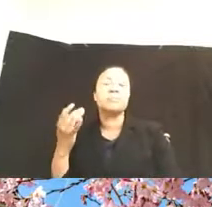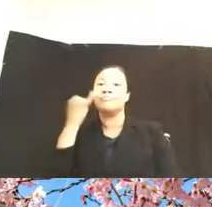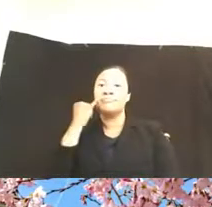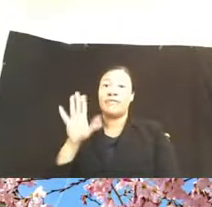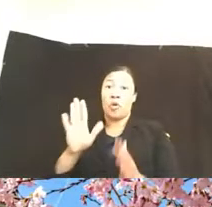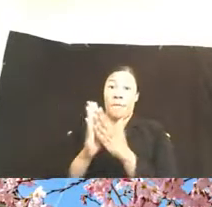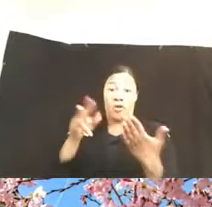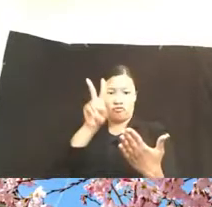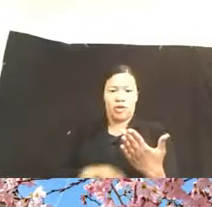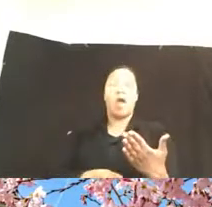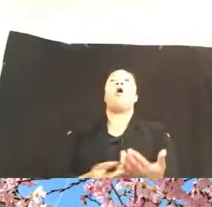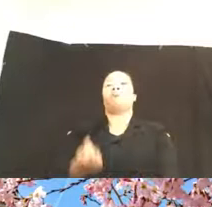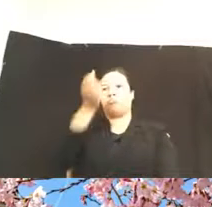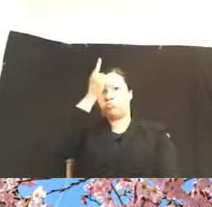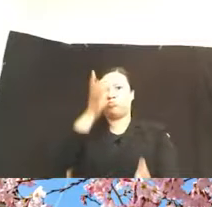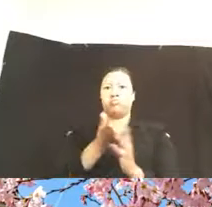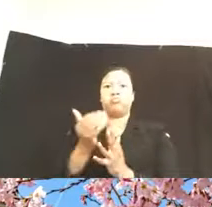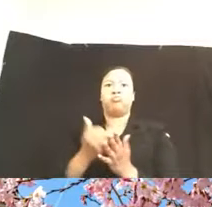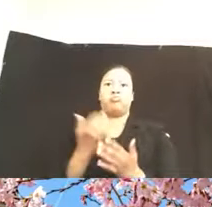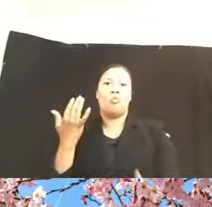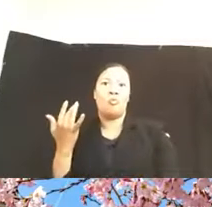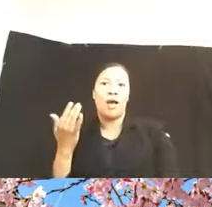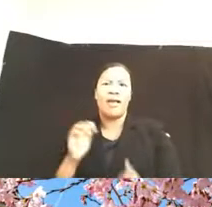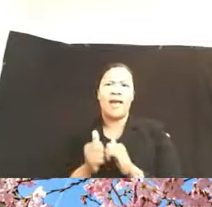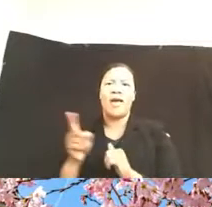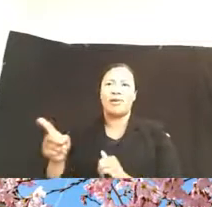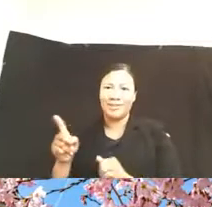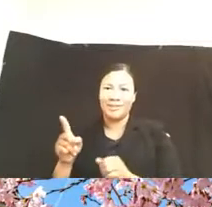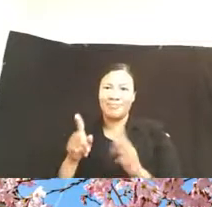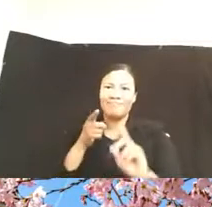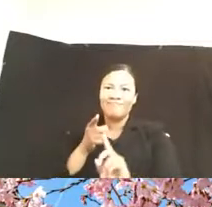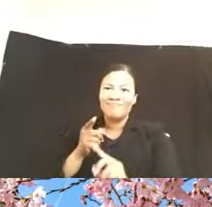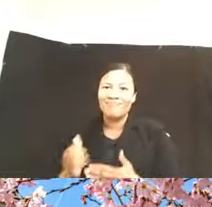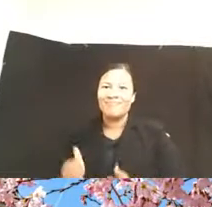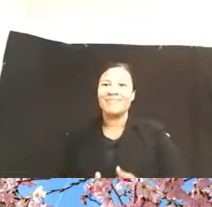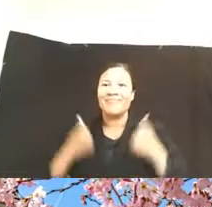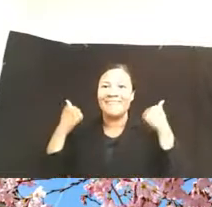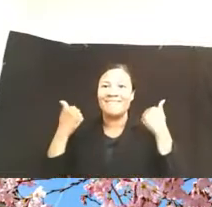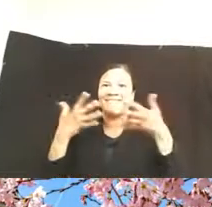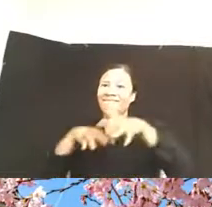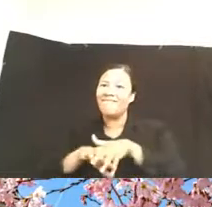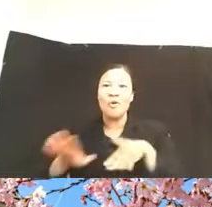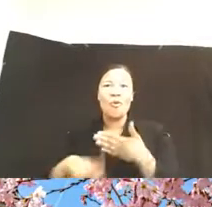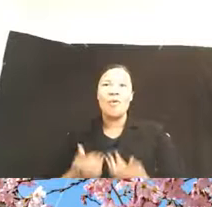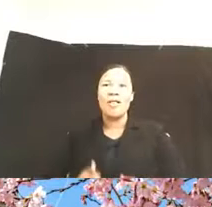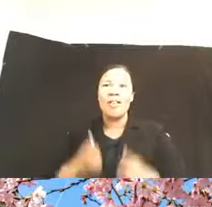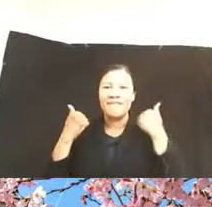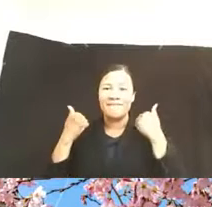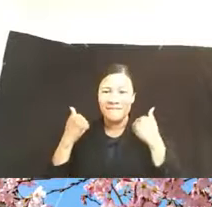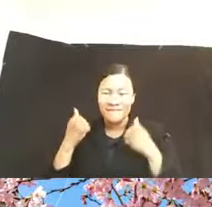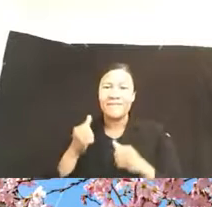will understand why and how she endeavors to live an integrated whole life anchored in core